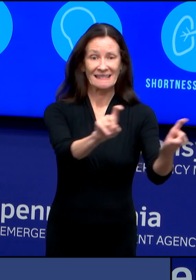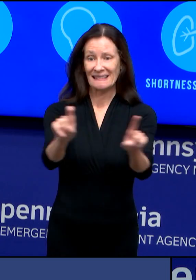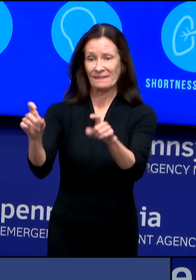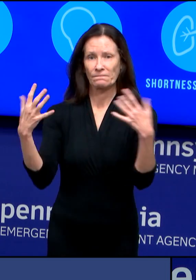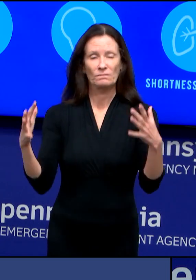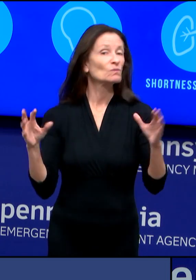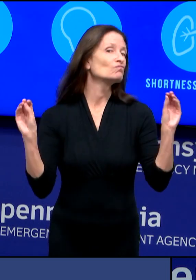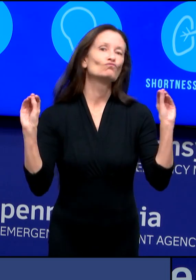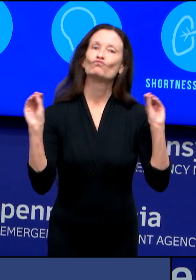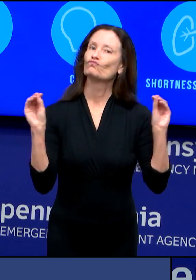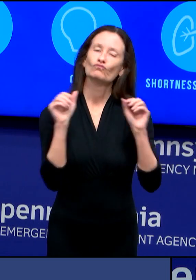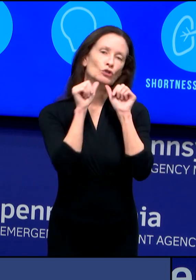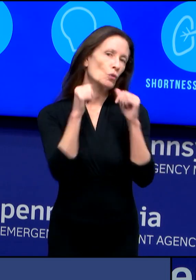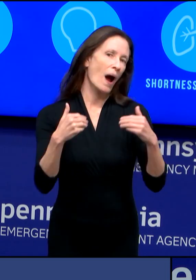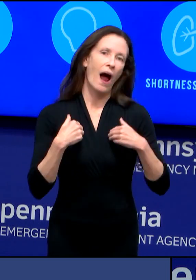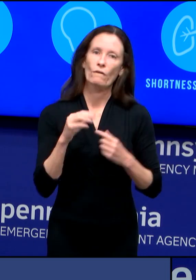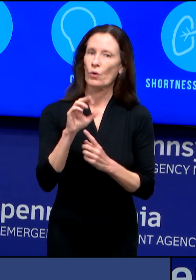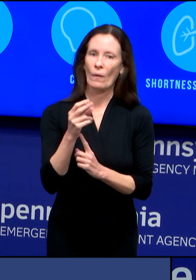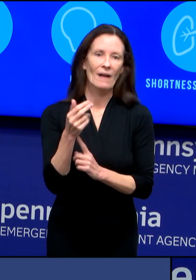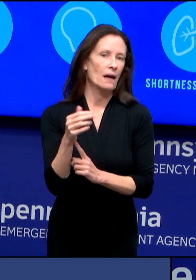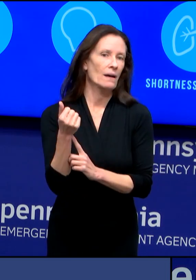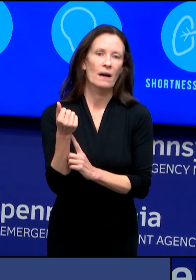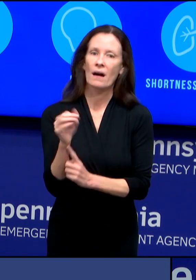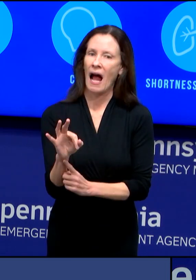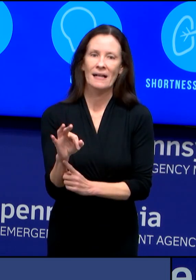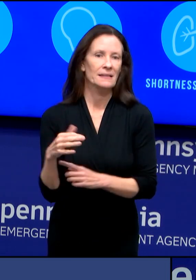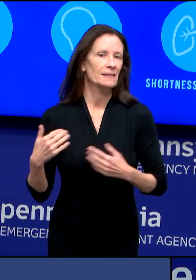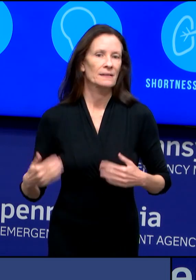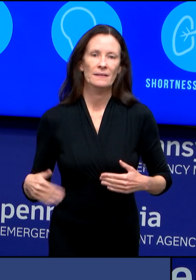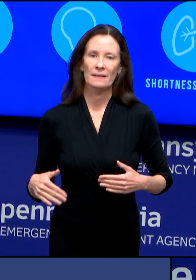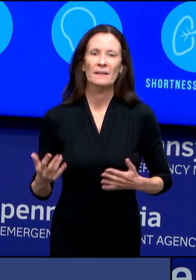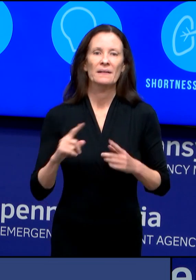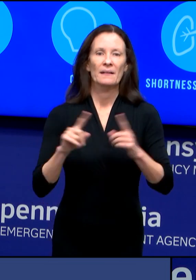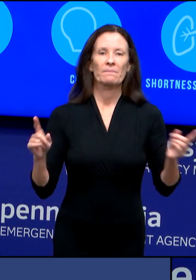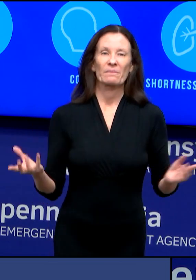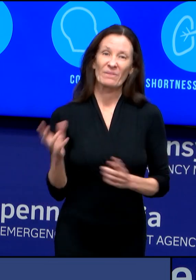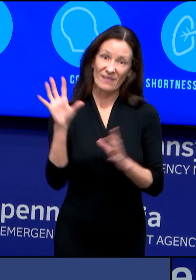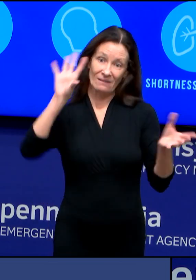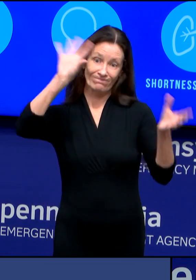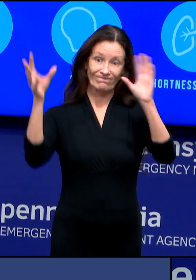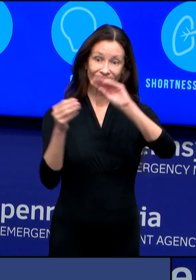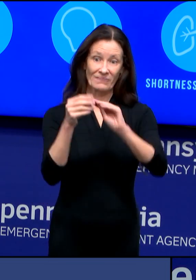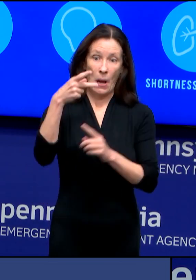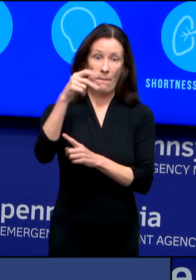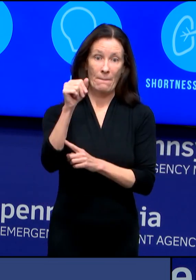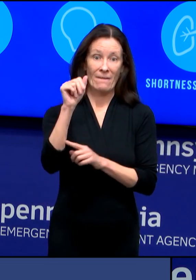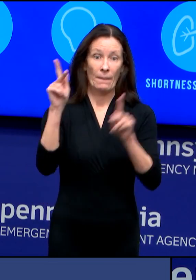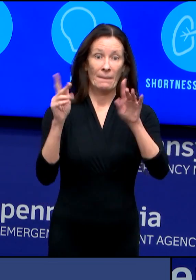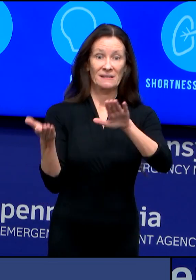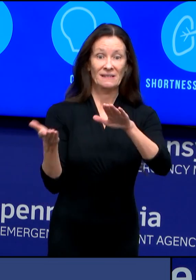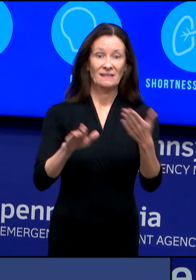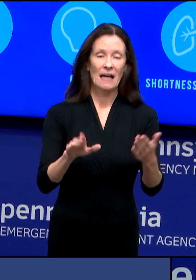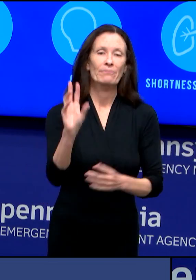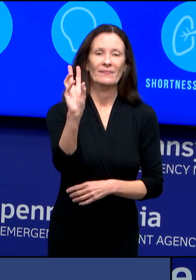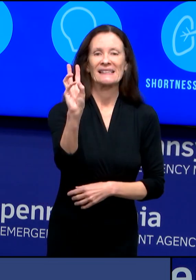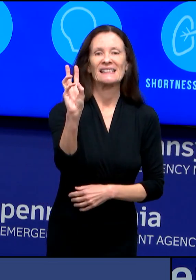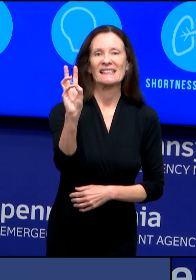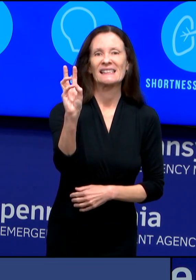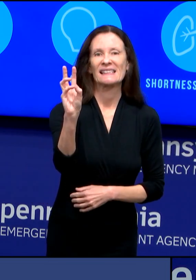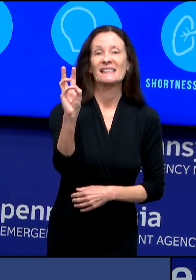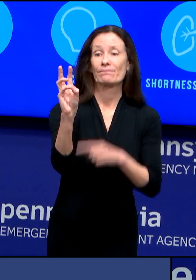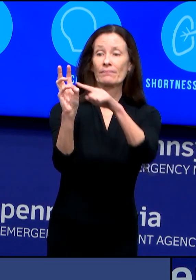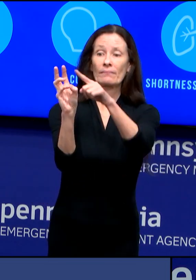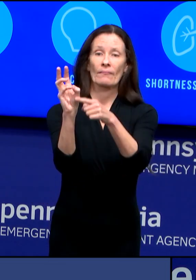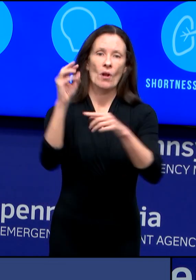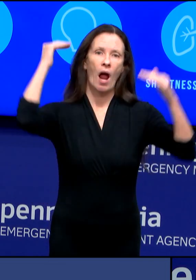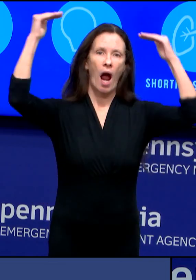Tragically, we have had 6 Pennsylvanians die as a result of this virus. They are all adults, and we've had